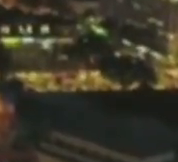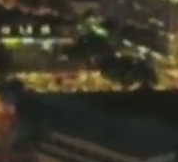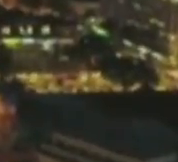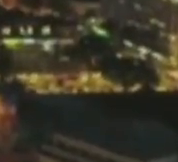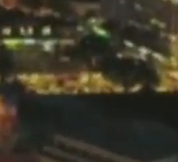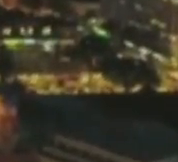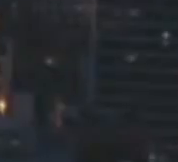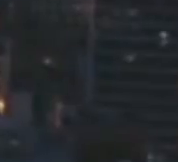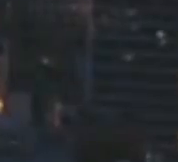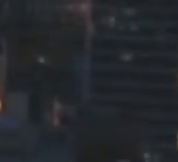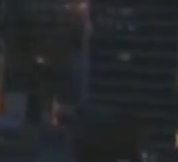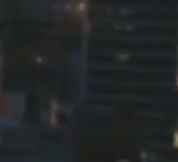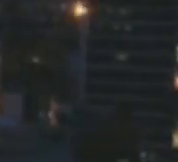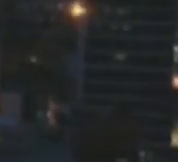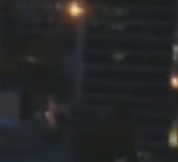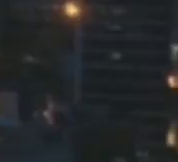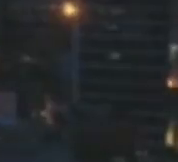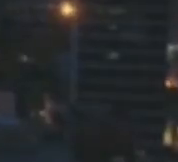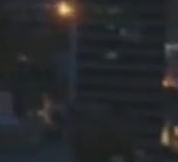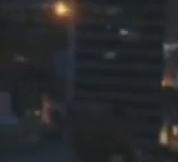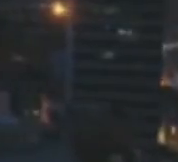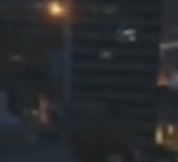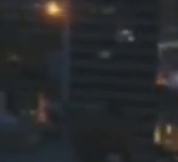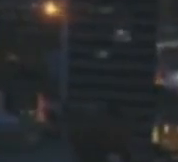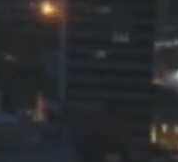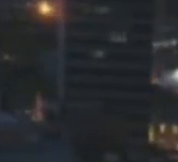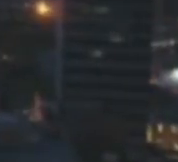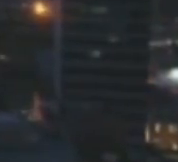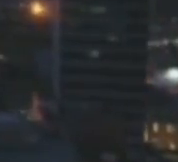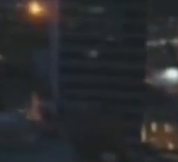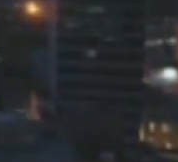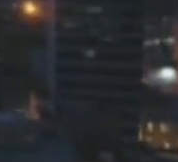NTV Tonight with Smriti Vidyarthi.